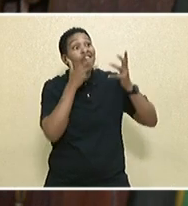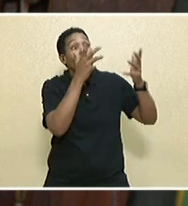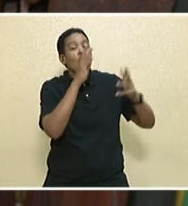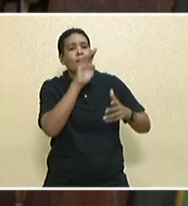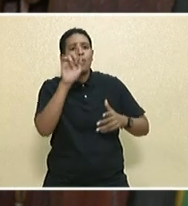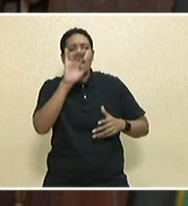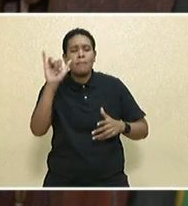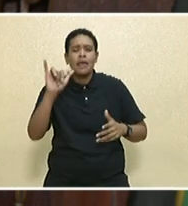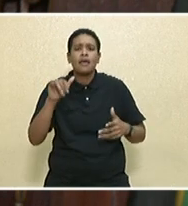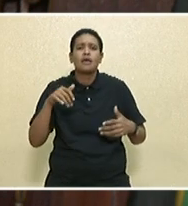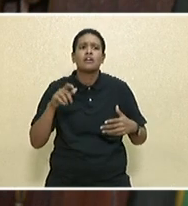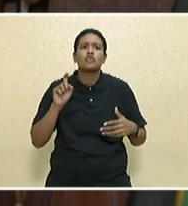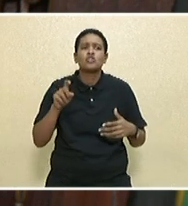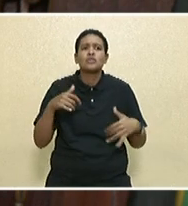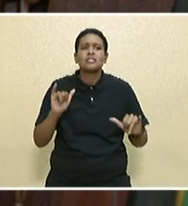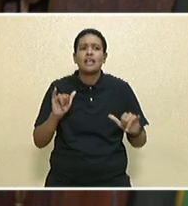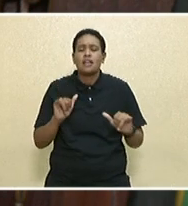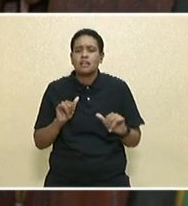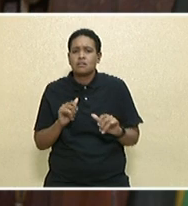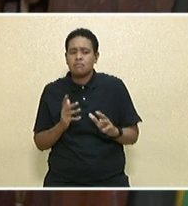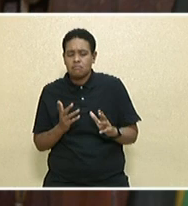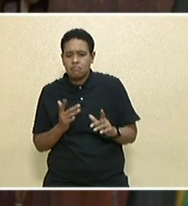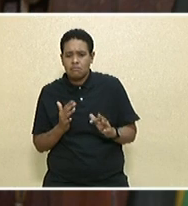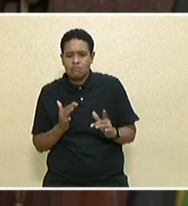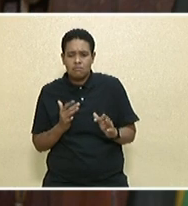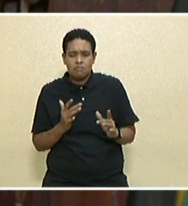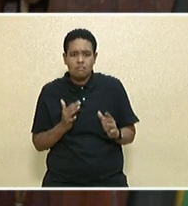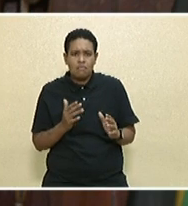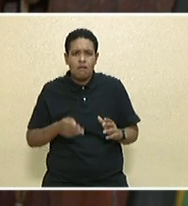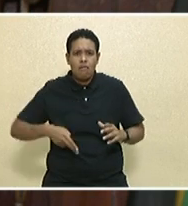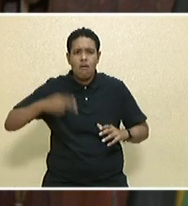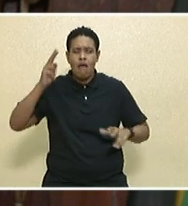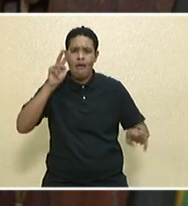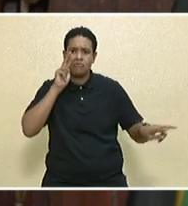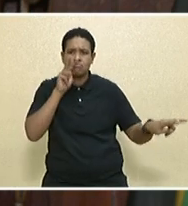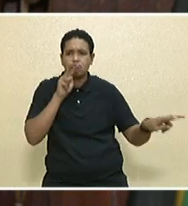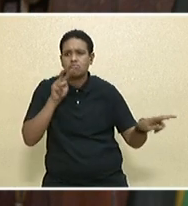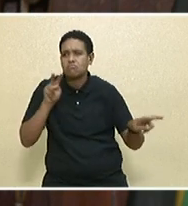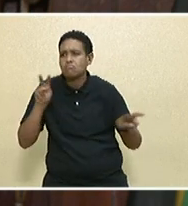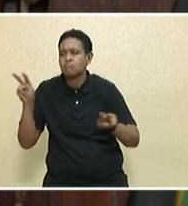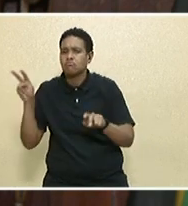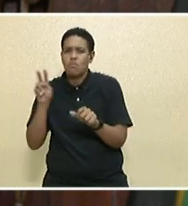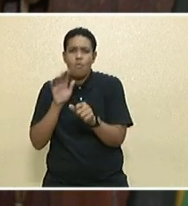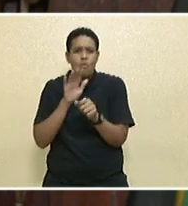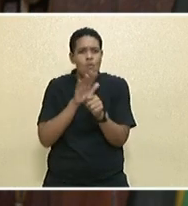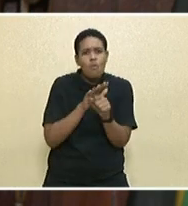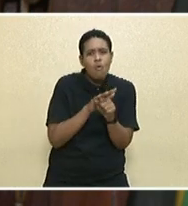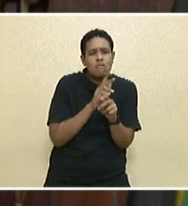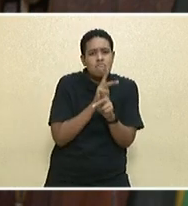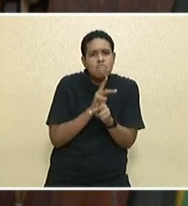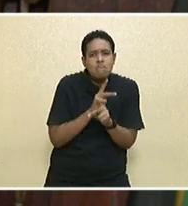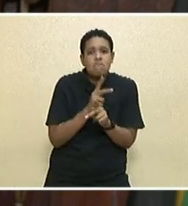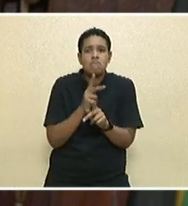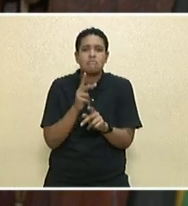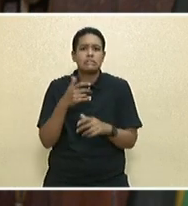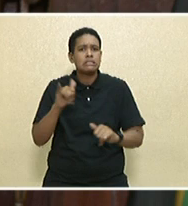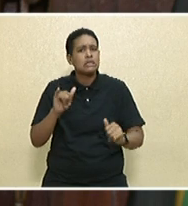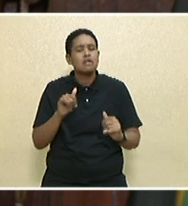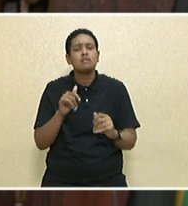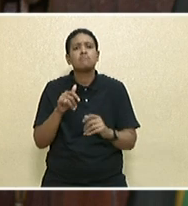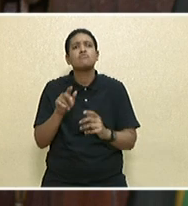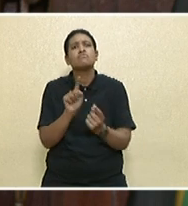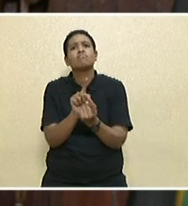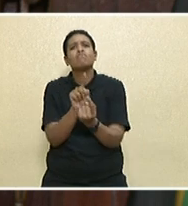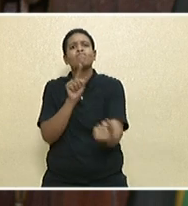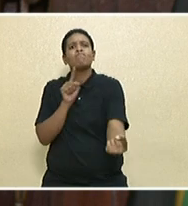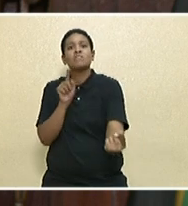not continue to maintain a high level of vigilance and caution, all the social distancing